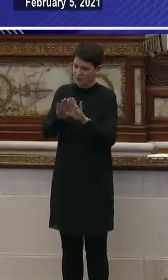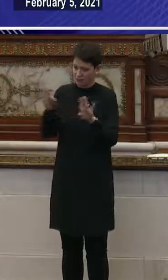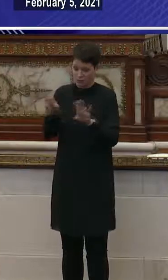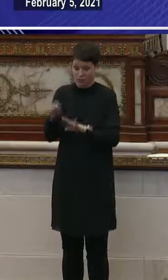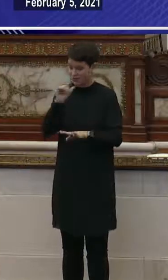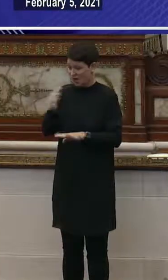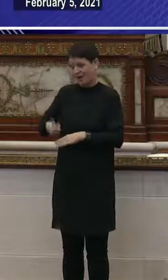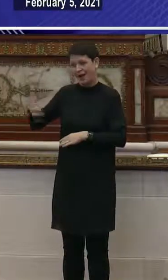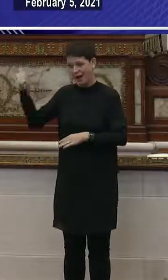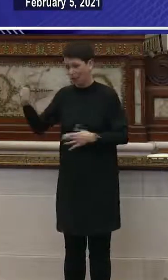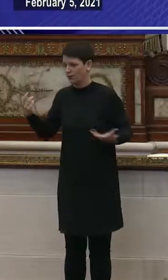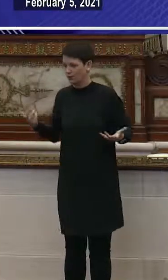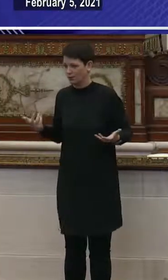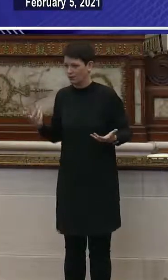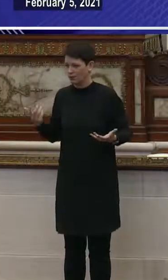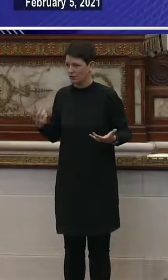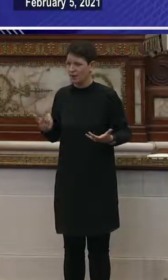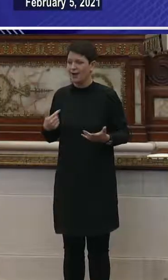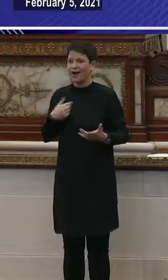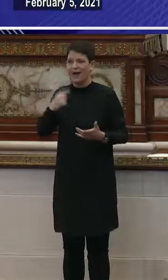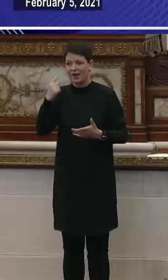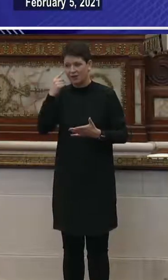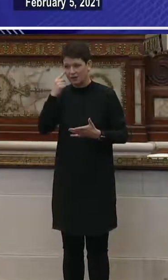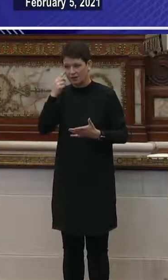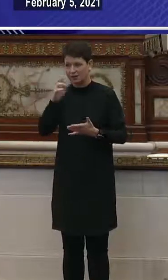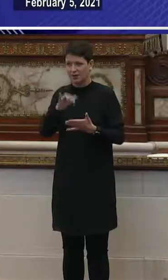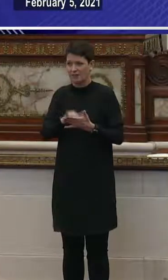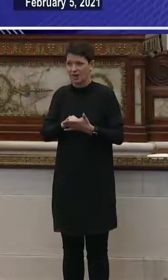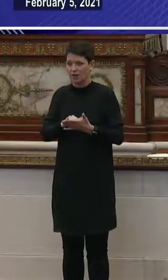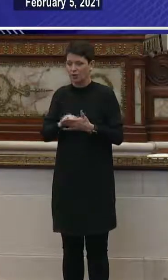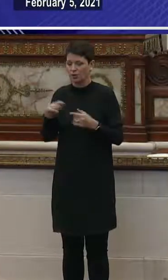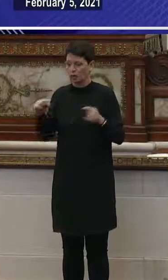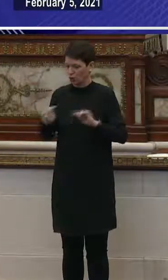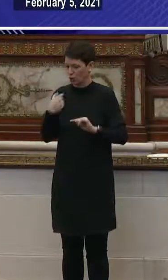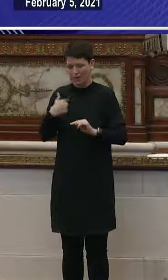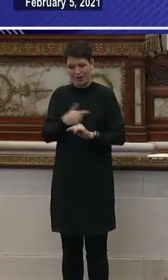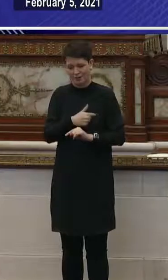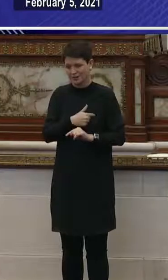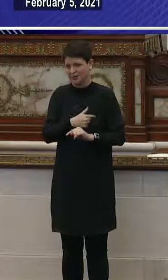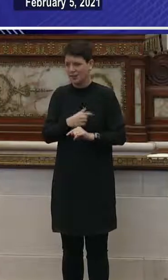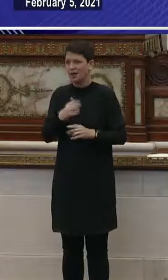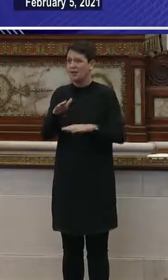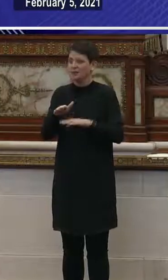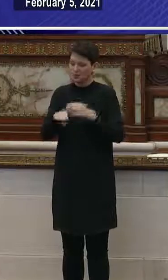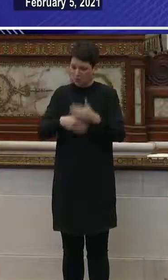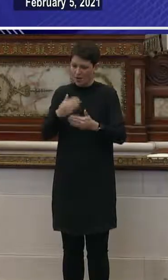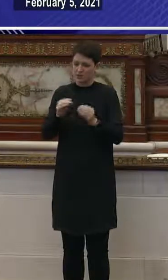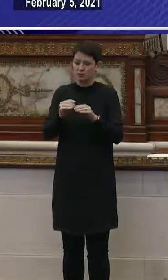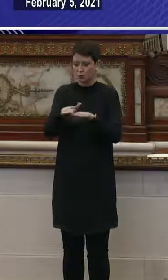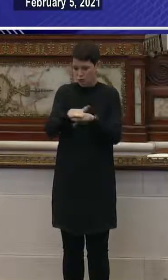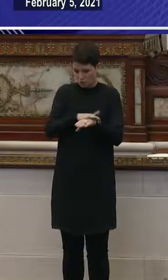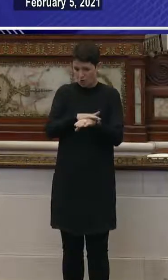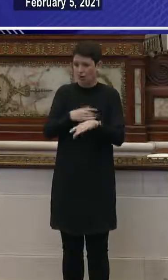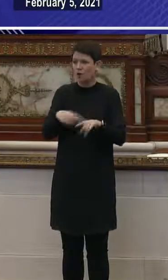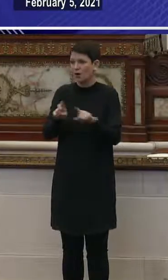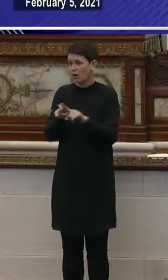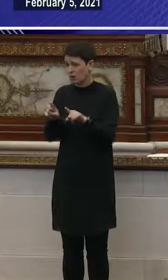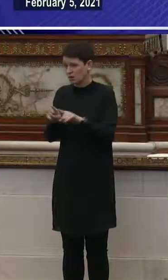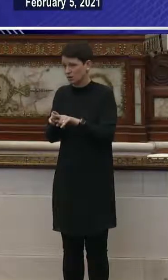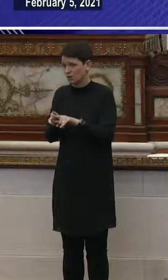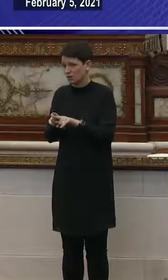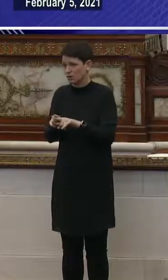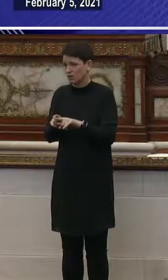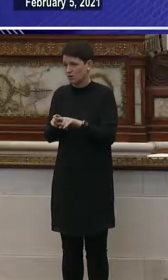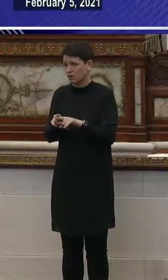going to vaccinate you. I think that would have worked against us. It would have slowed down the process, number one, and it also might have